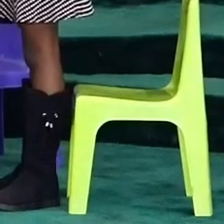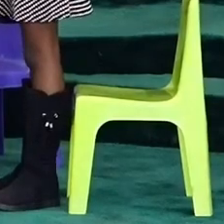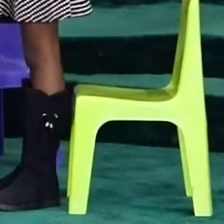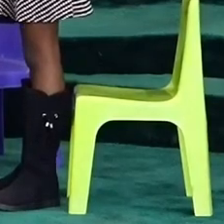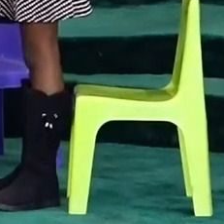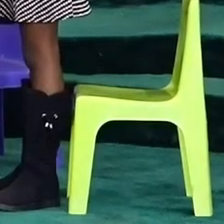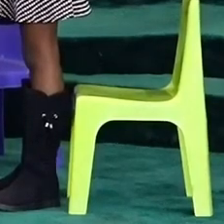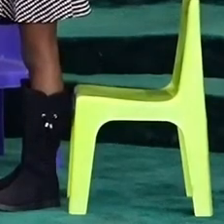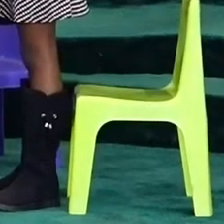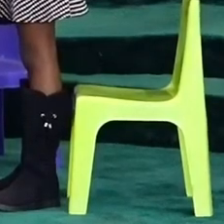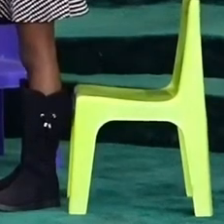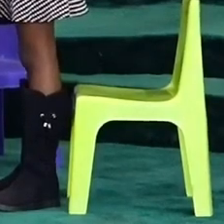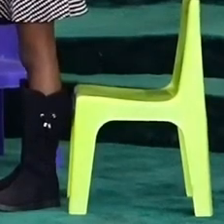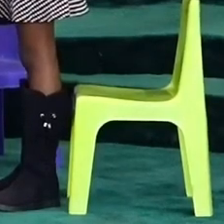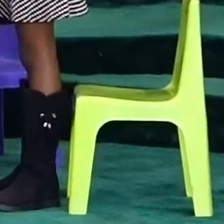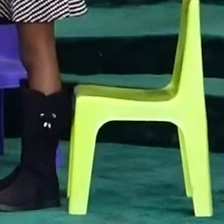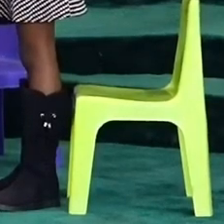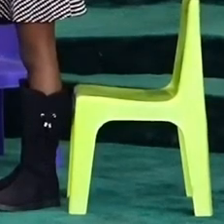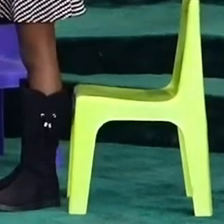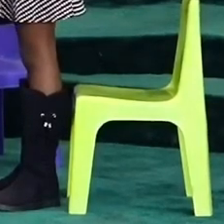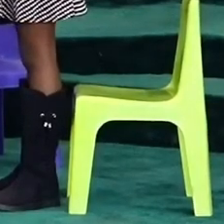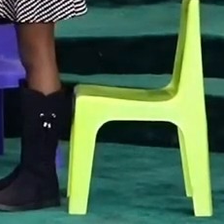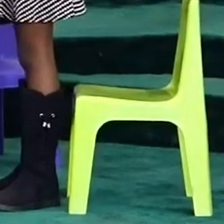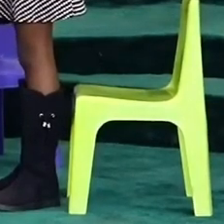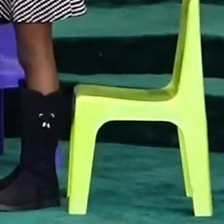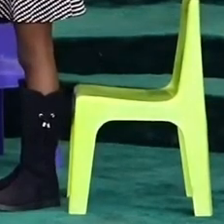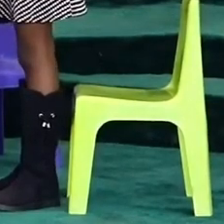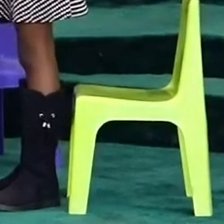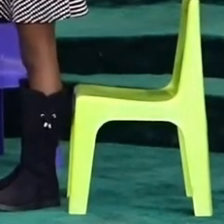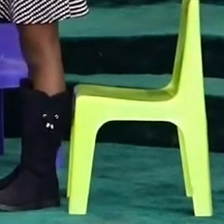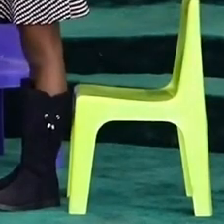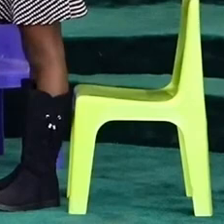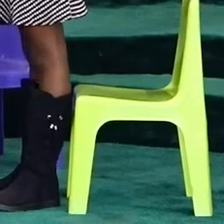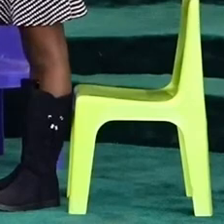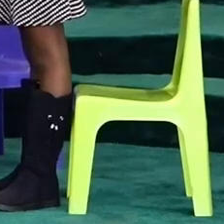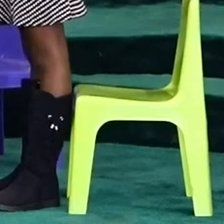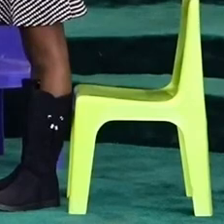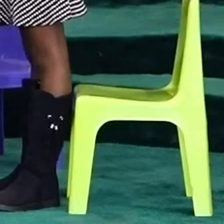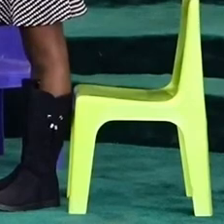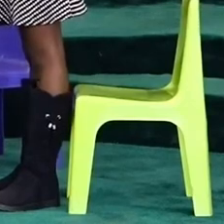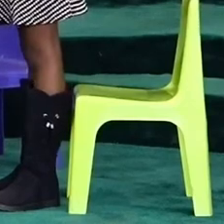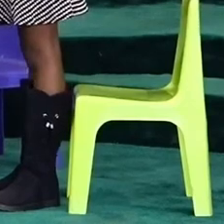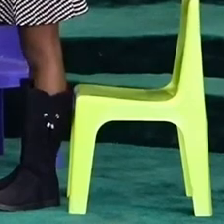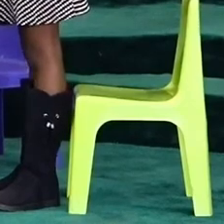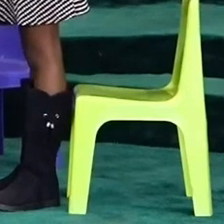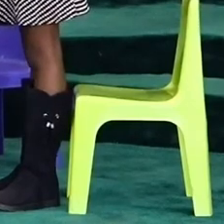shine. I am yours, Lord. You are mine.